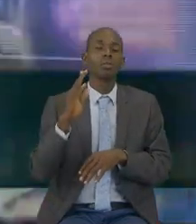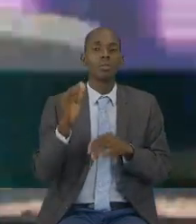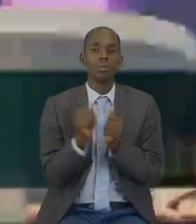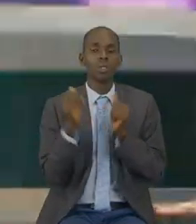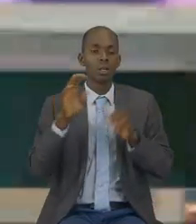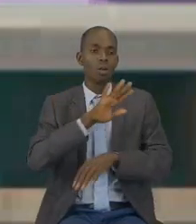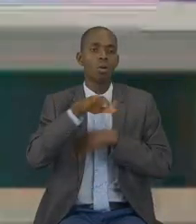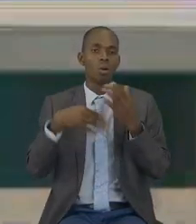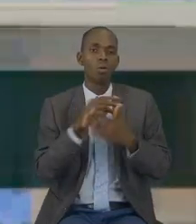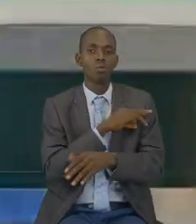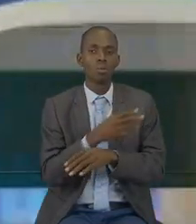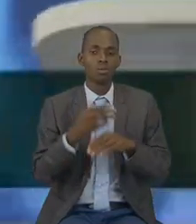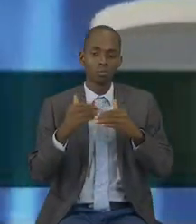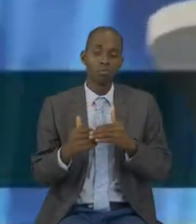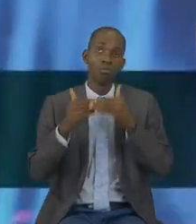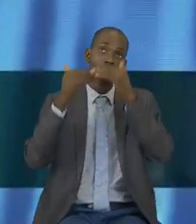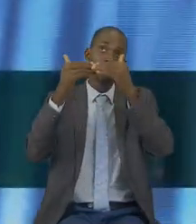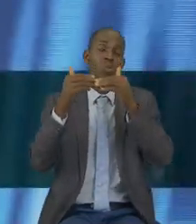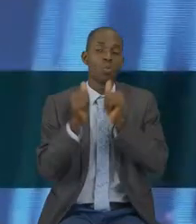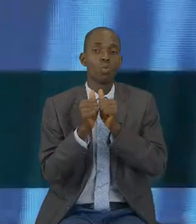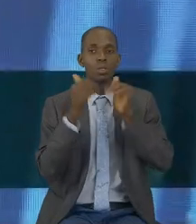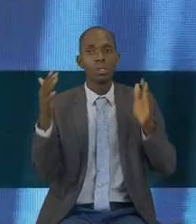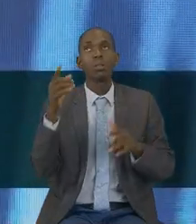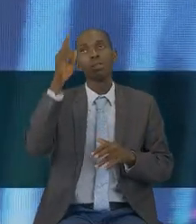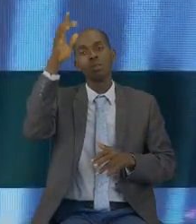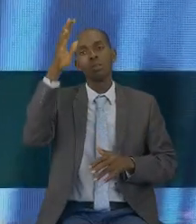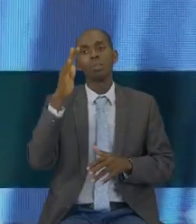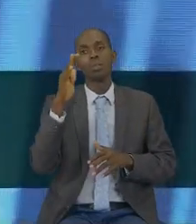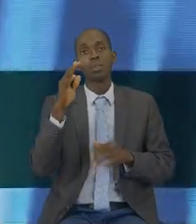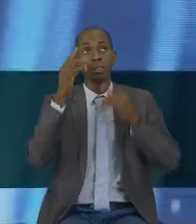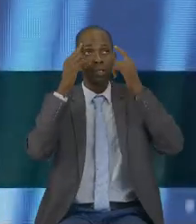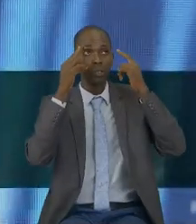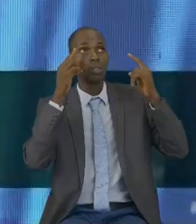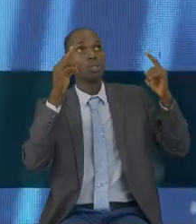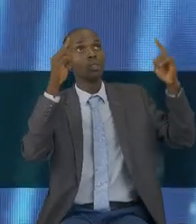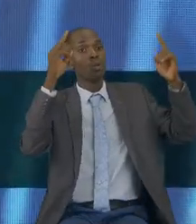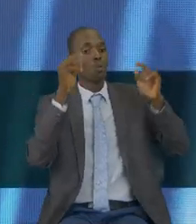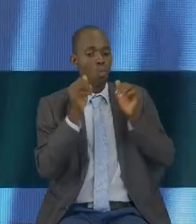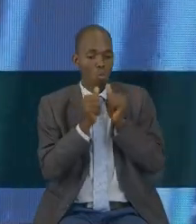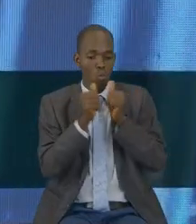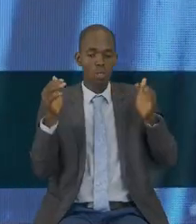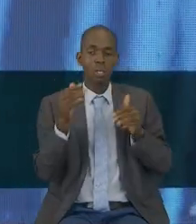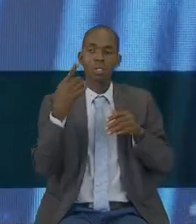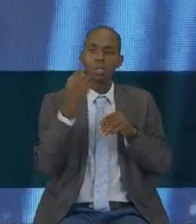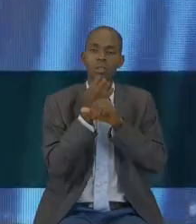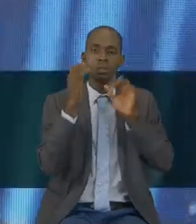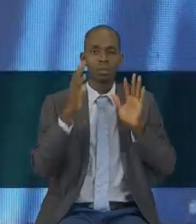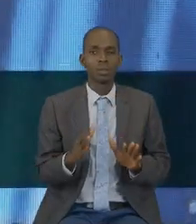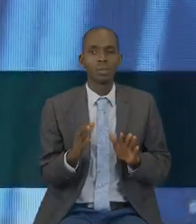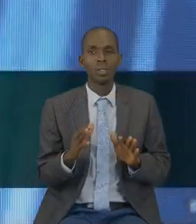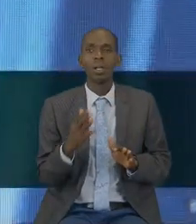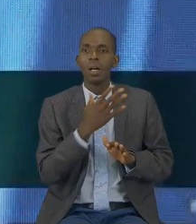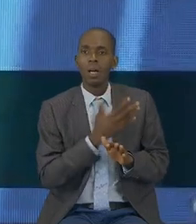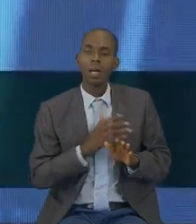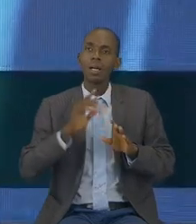Almighty. Advance without the Almighty. Success without the Savior. And getting